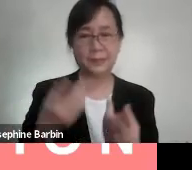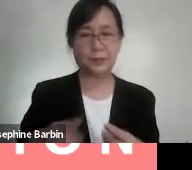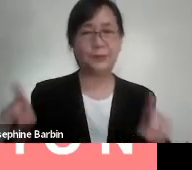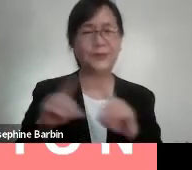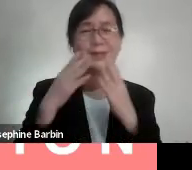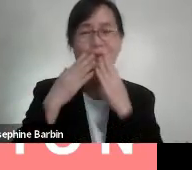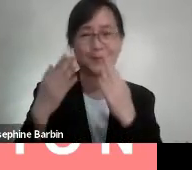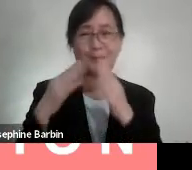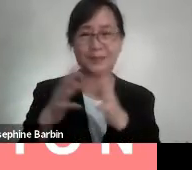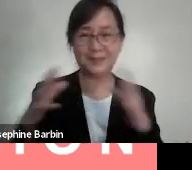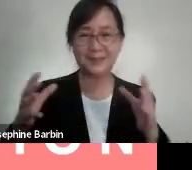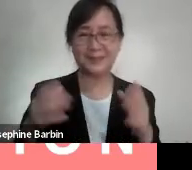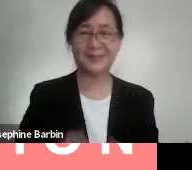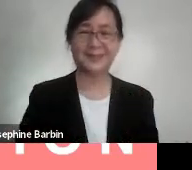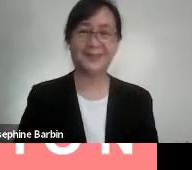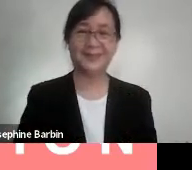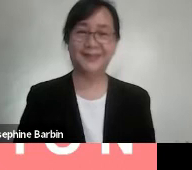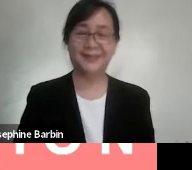much.